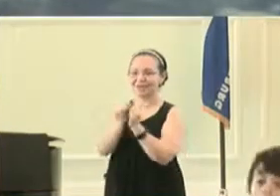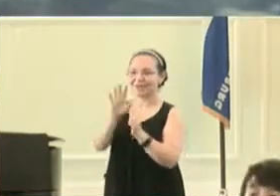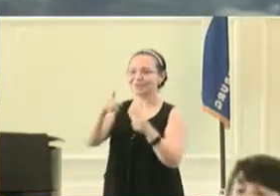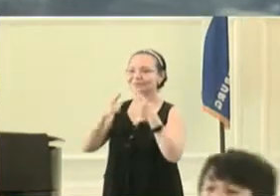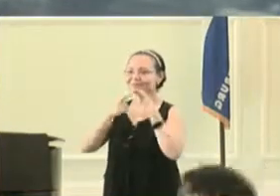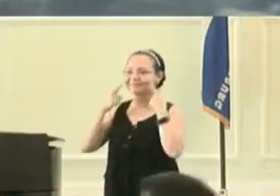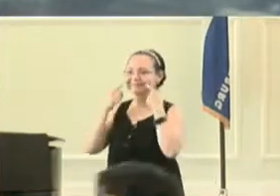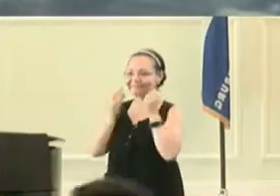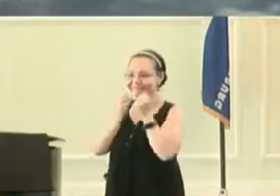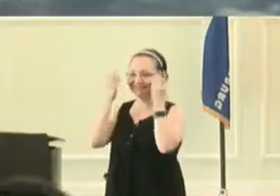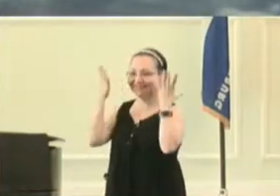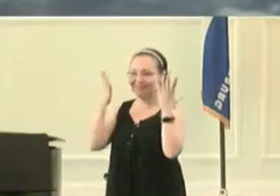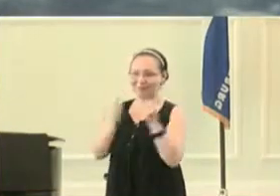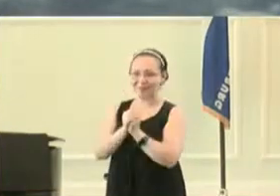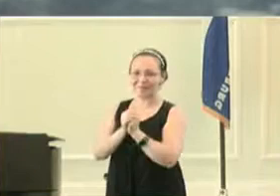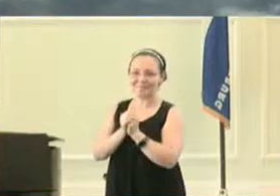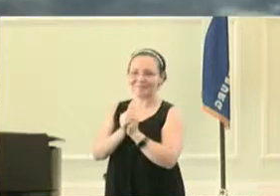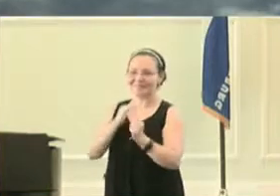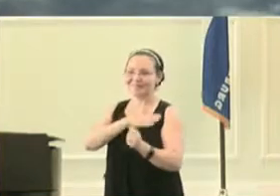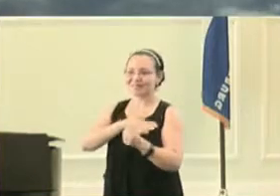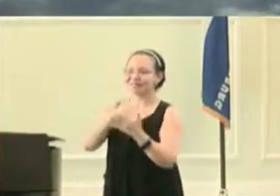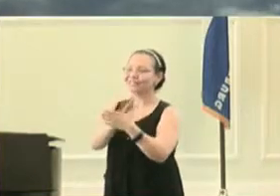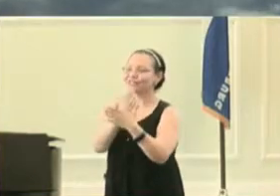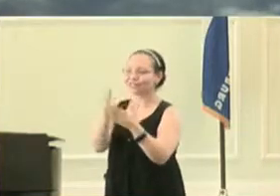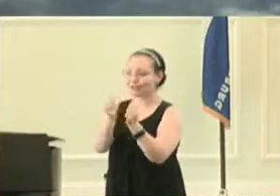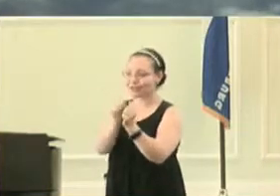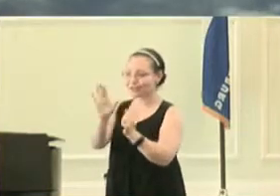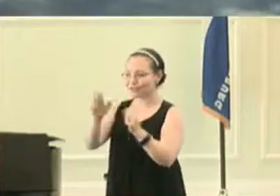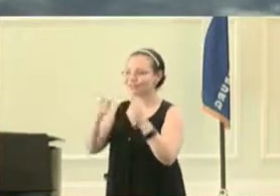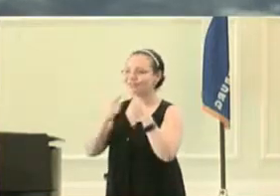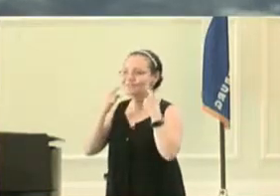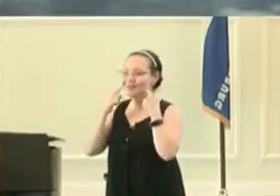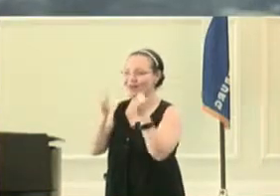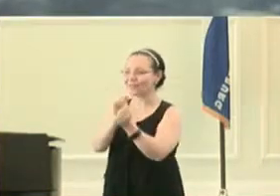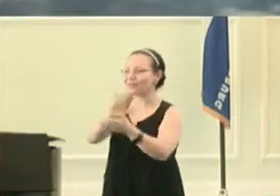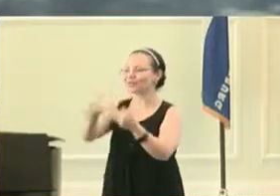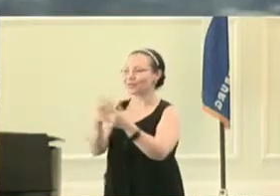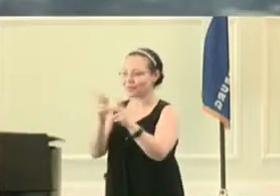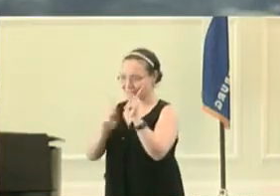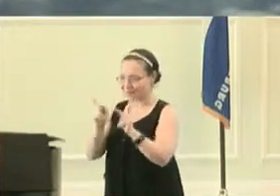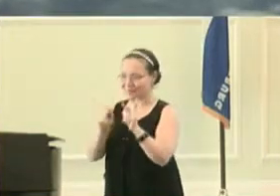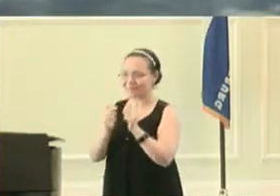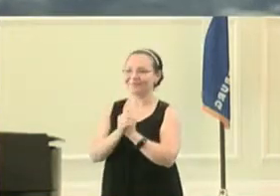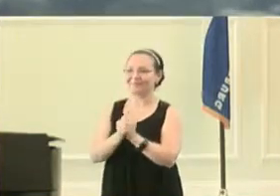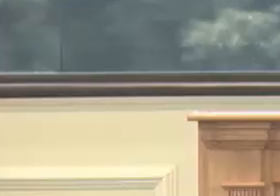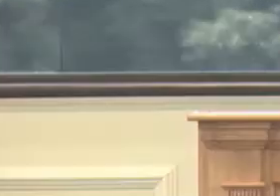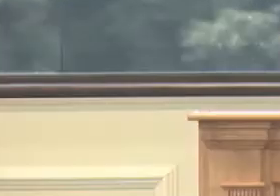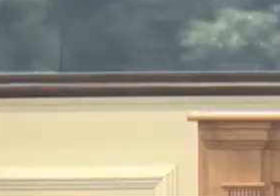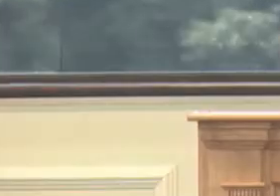as you make your way around the church. And your story today is going to be my Mrs. Jane Treichler.